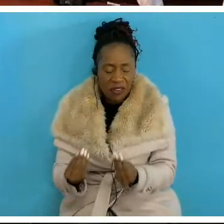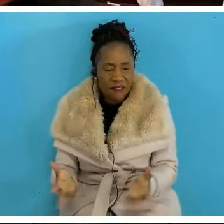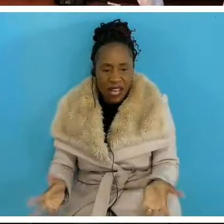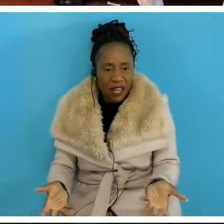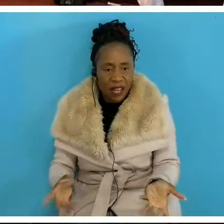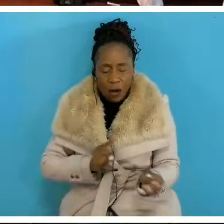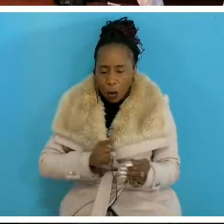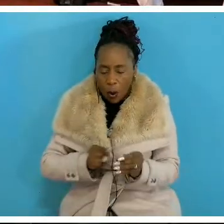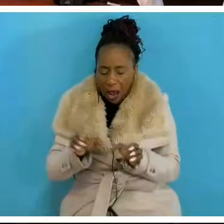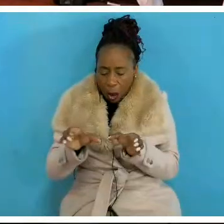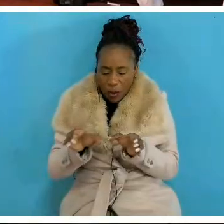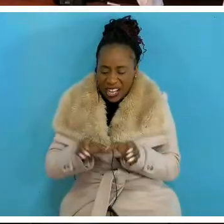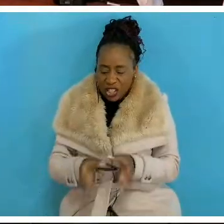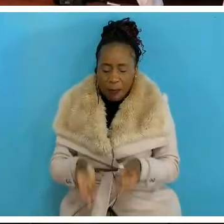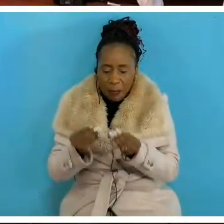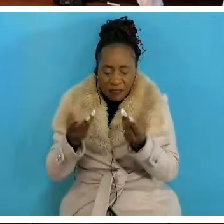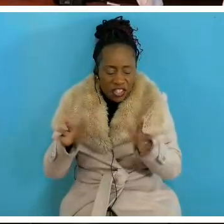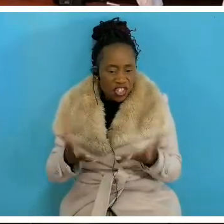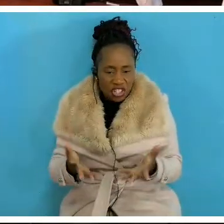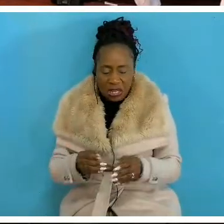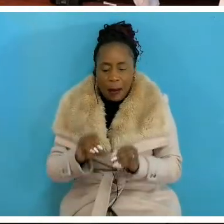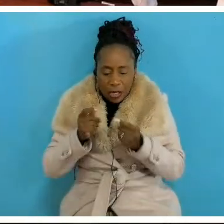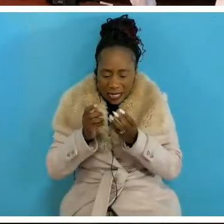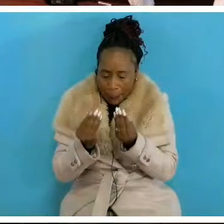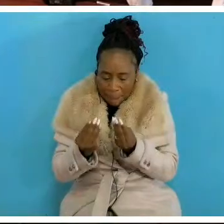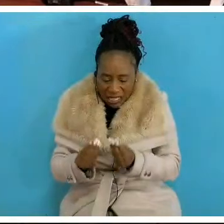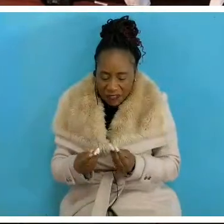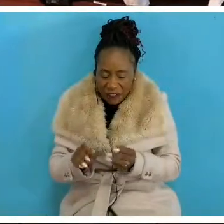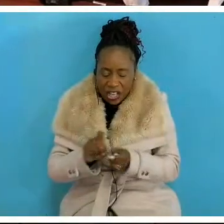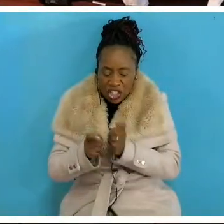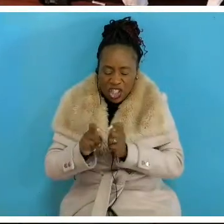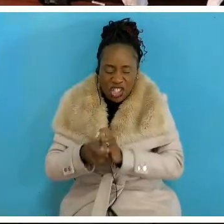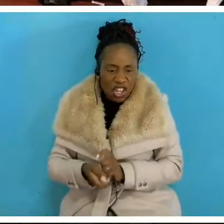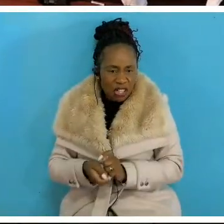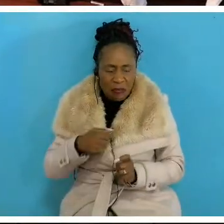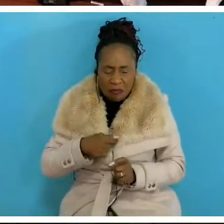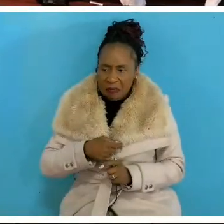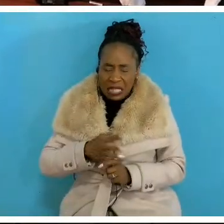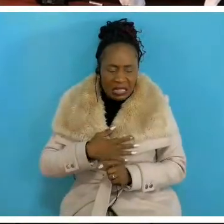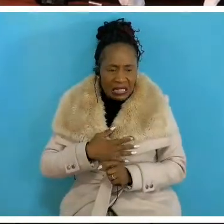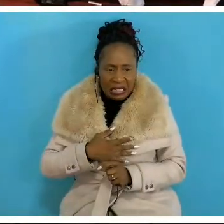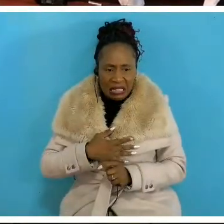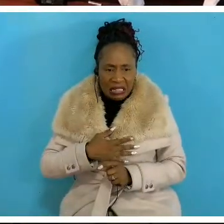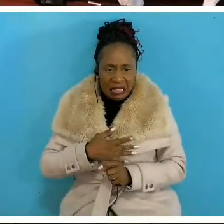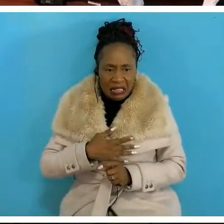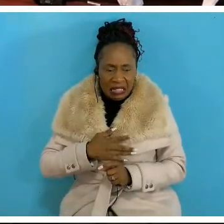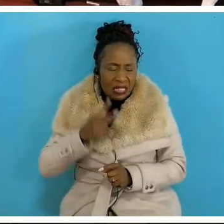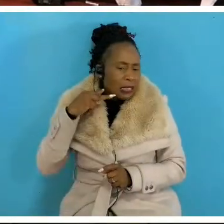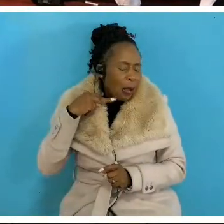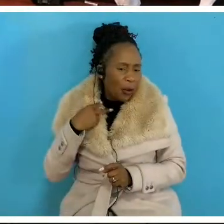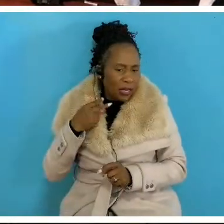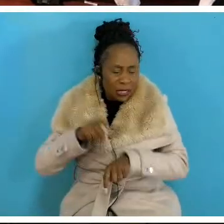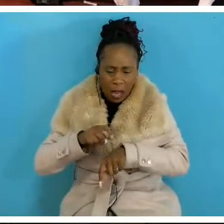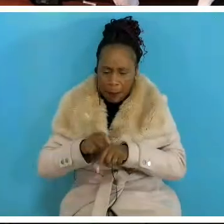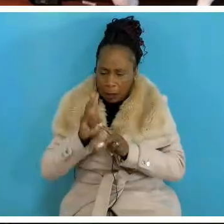allocation, we are changing the figures. And I was also disappointed when I was looking at the group.